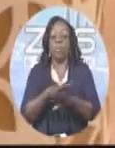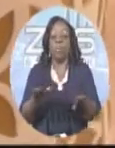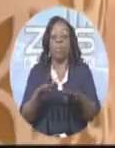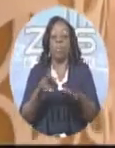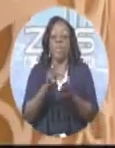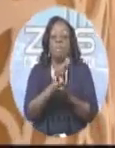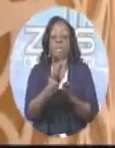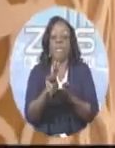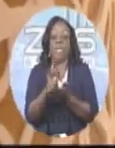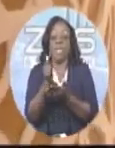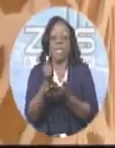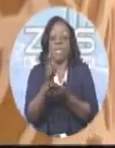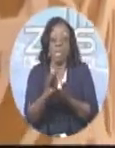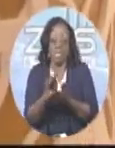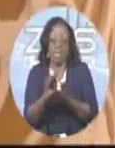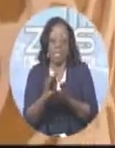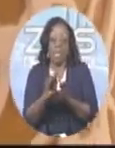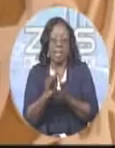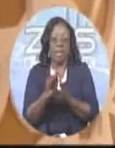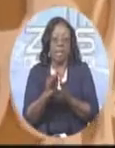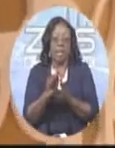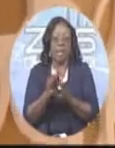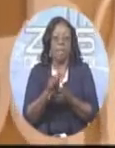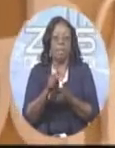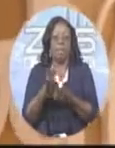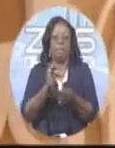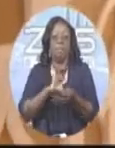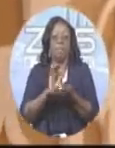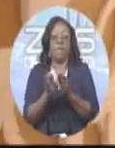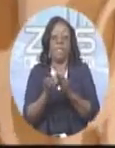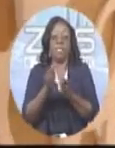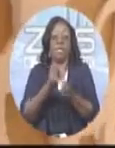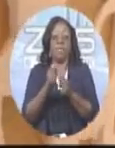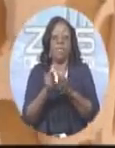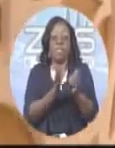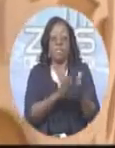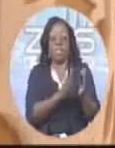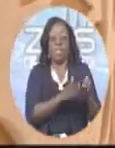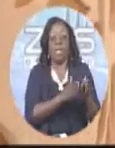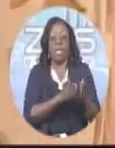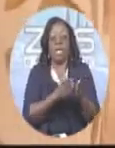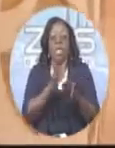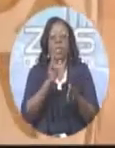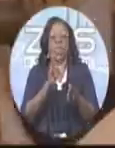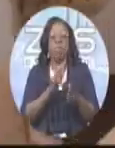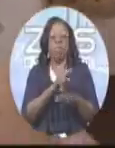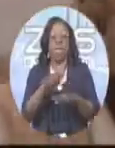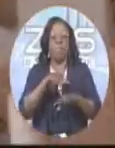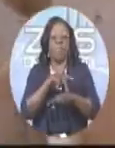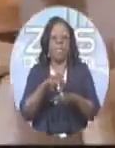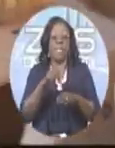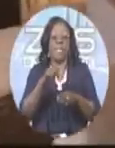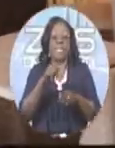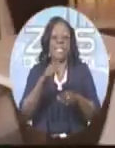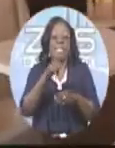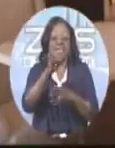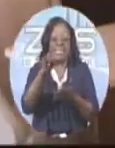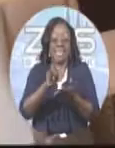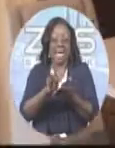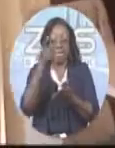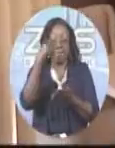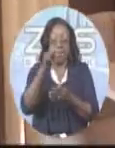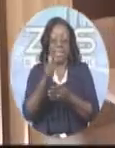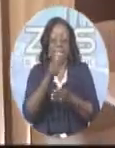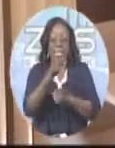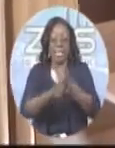2020 on intergroup transfers and refinancing arrangements, and exemption from real property tax for 10 years. The heads of